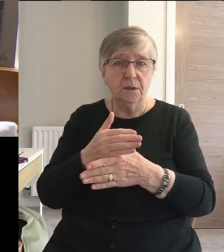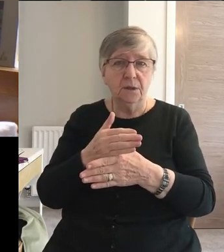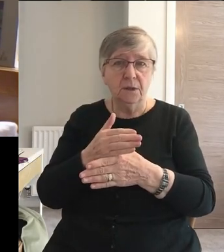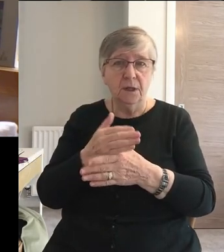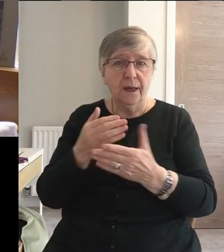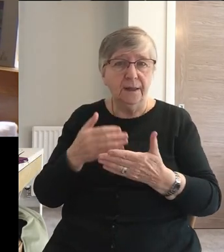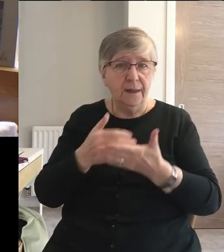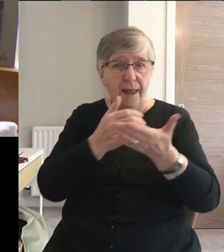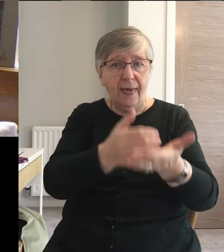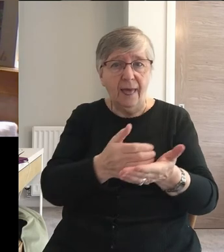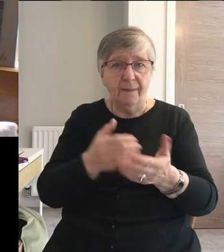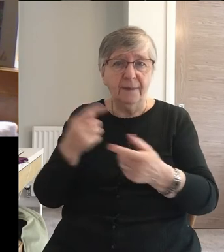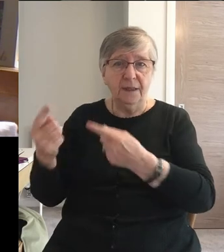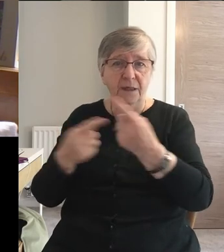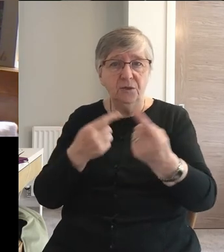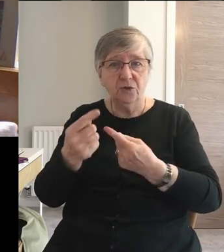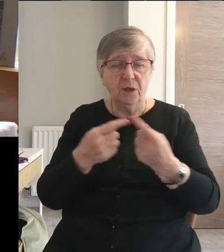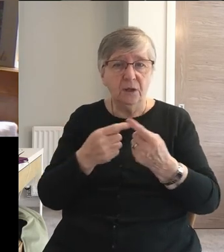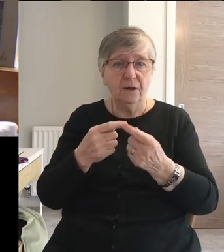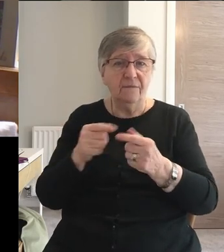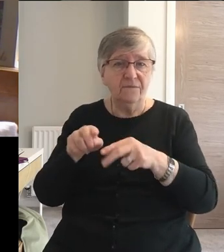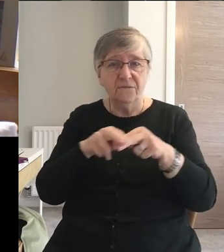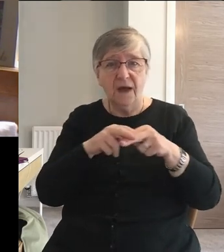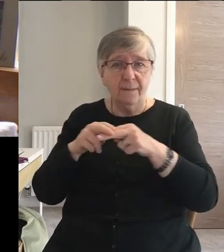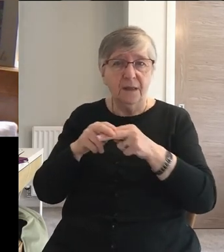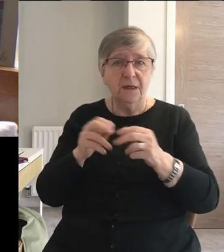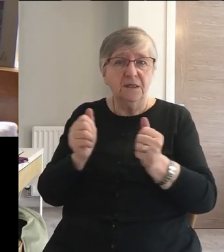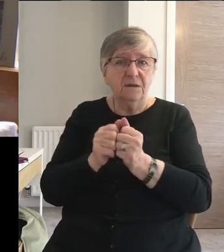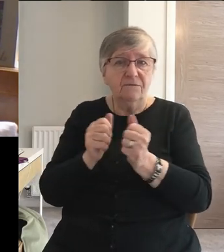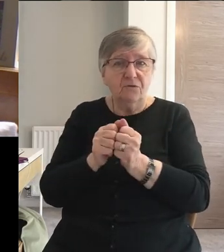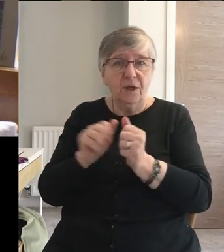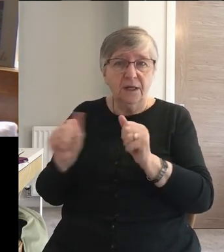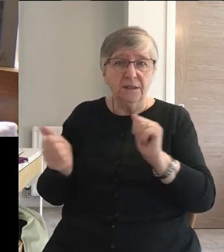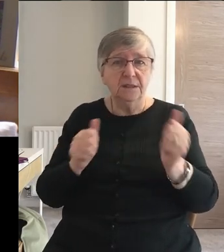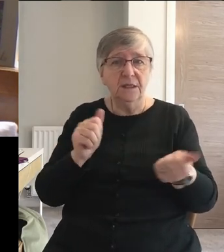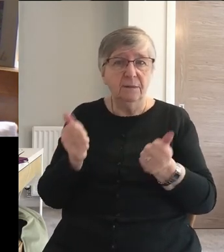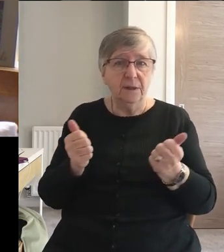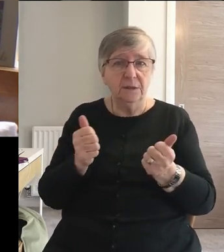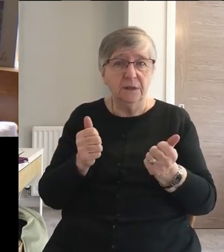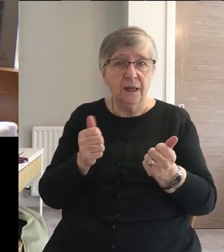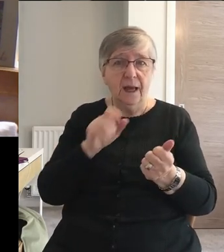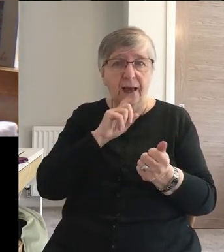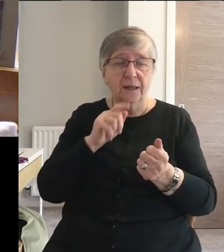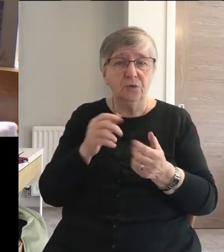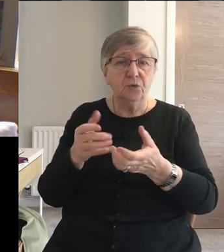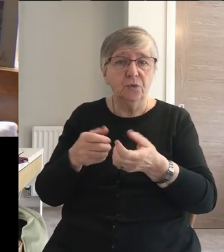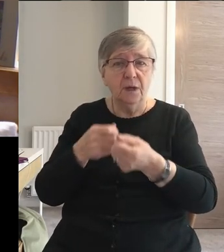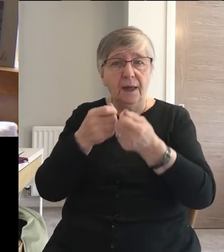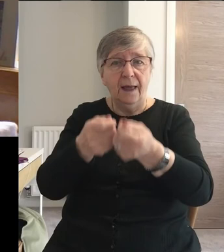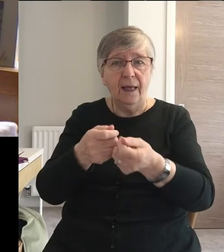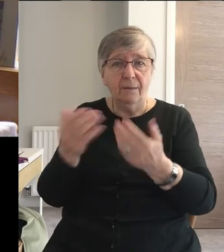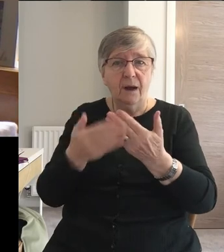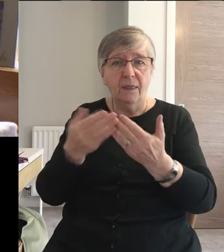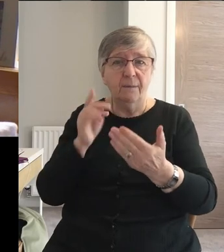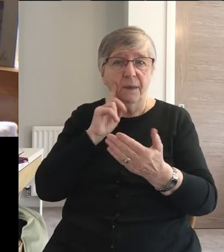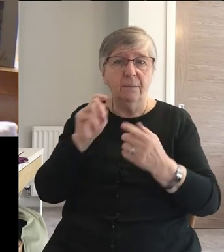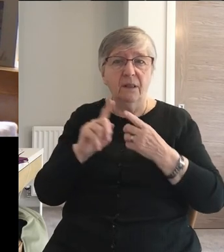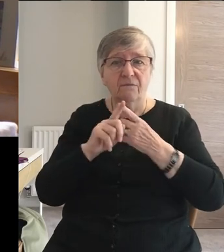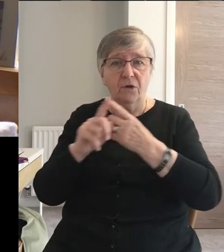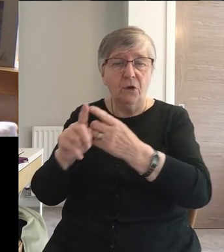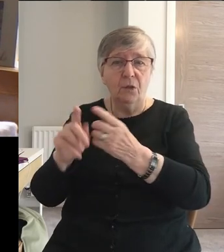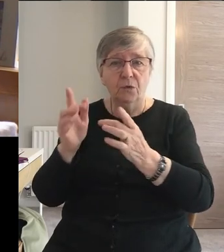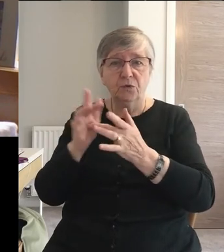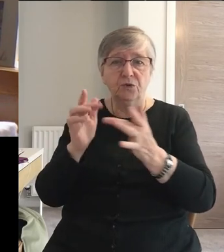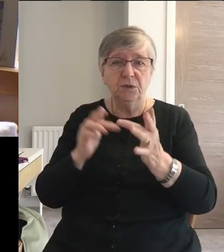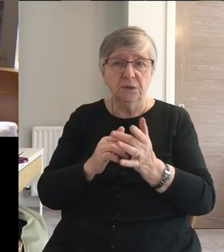to families, friends and neighbours, and to being and making disciples for Jesus. Help us, please,